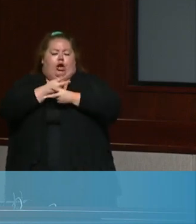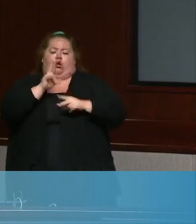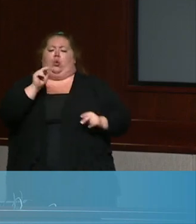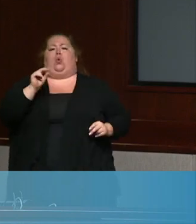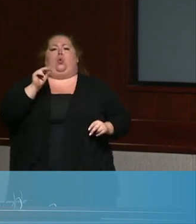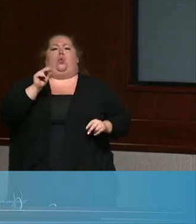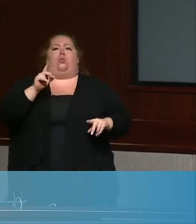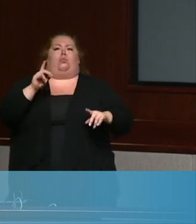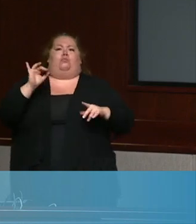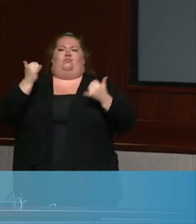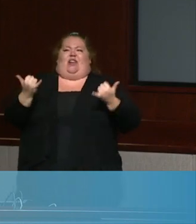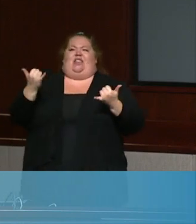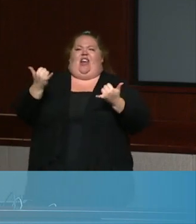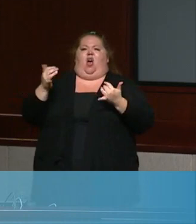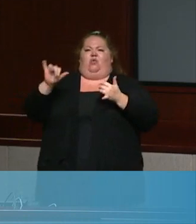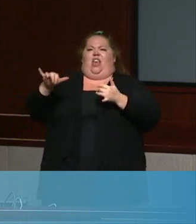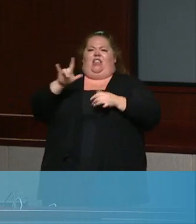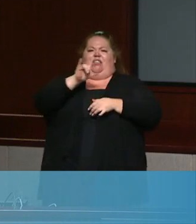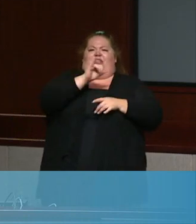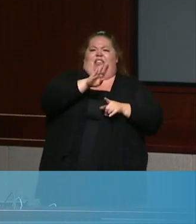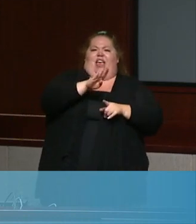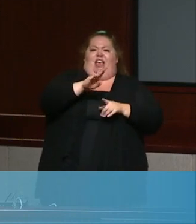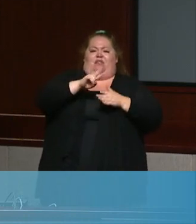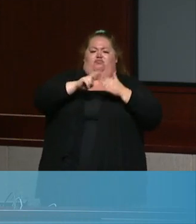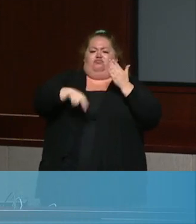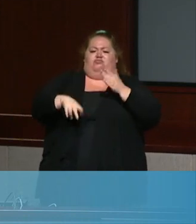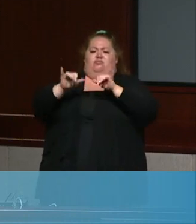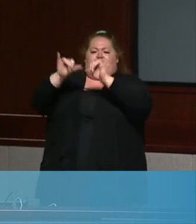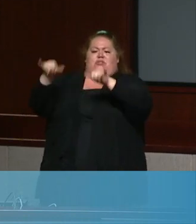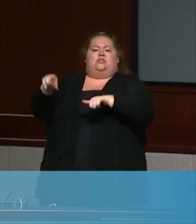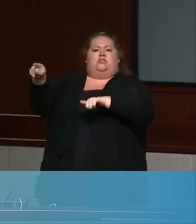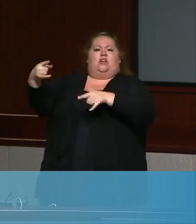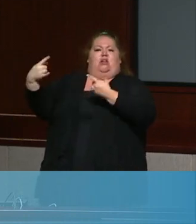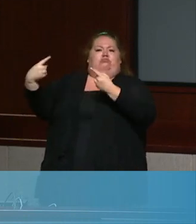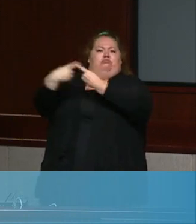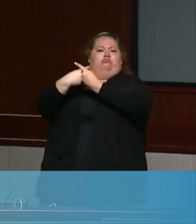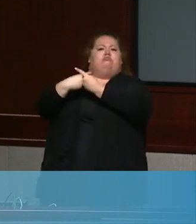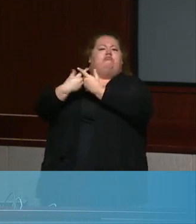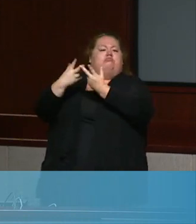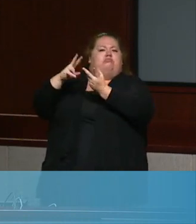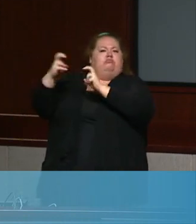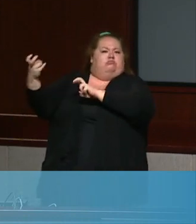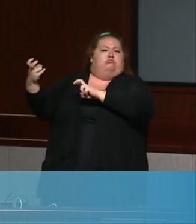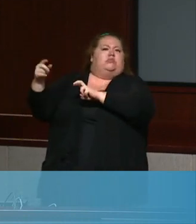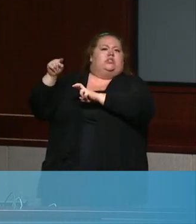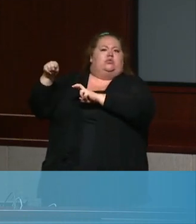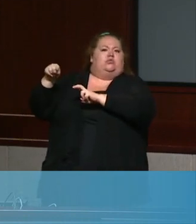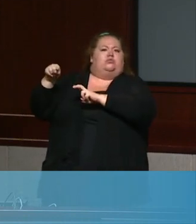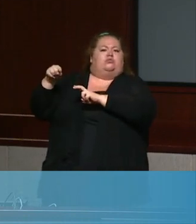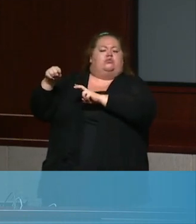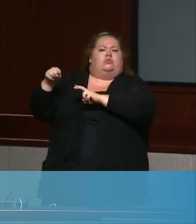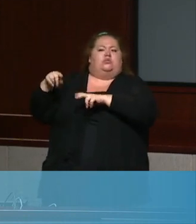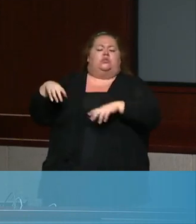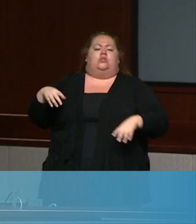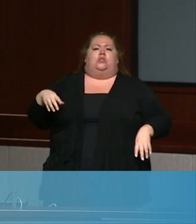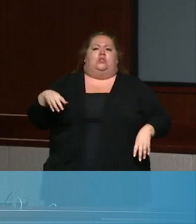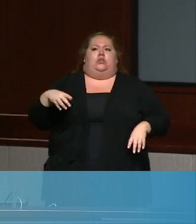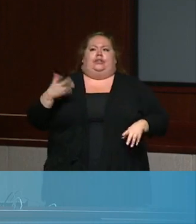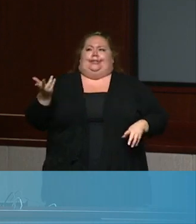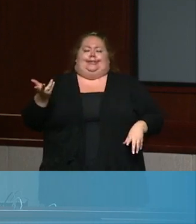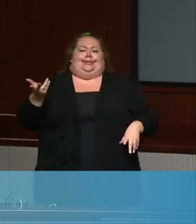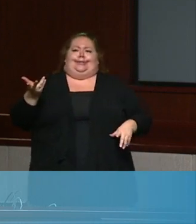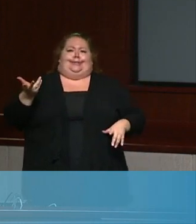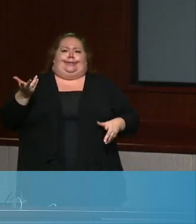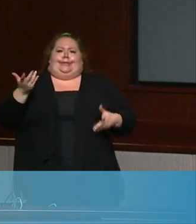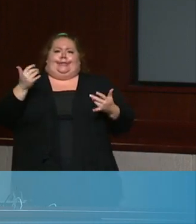between the labs going into the state database system that are coming into the public health department. And so we don't have any way of